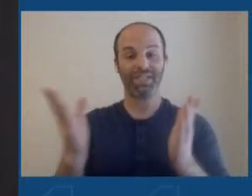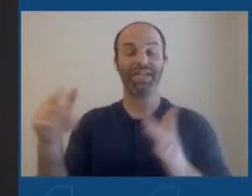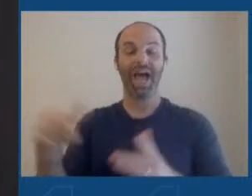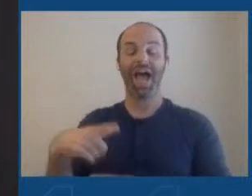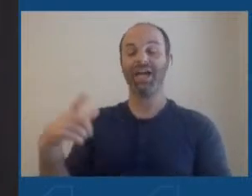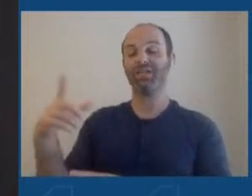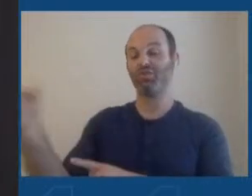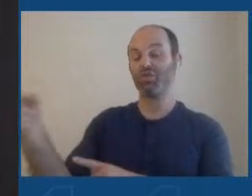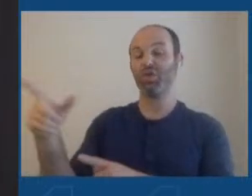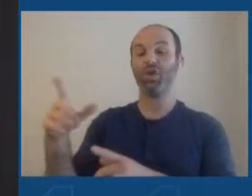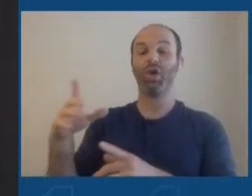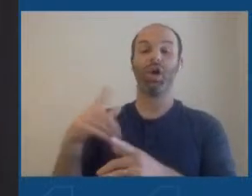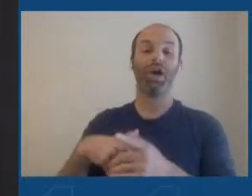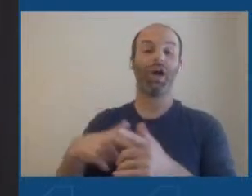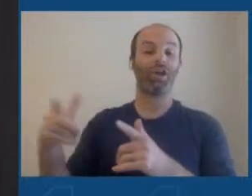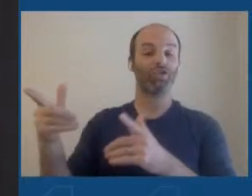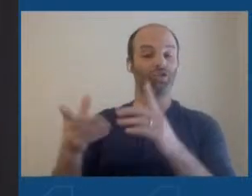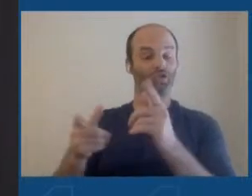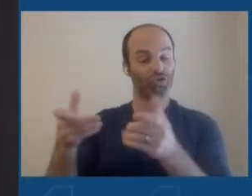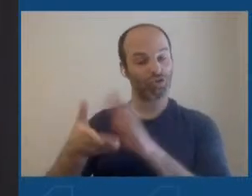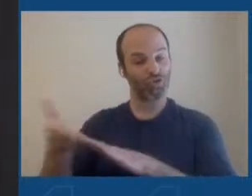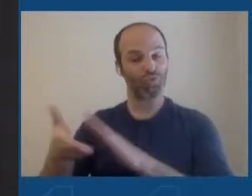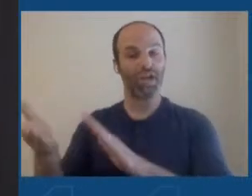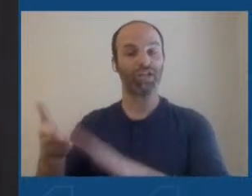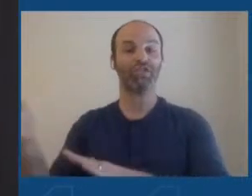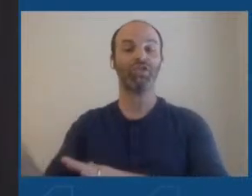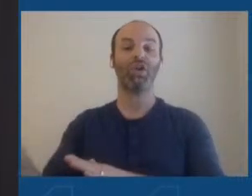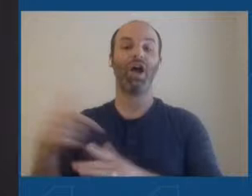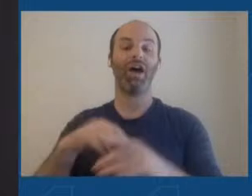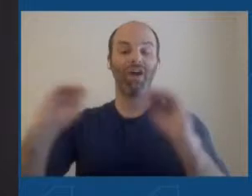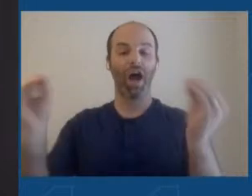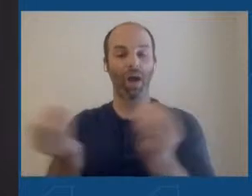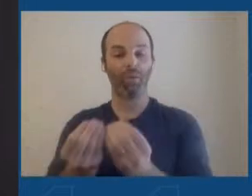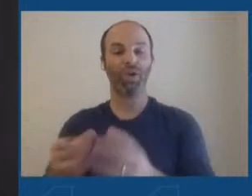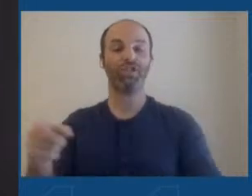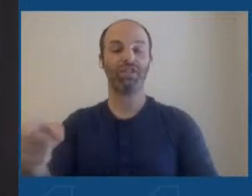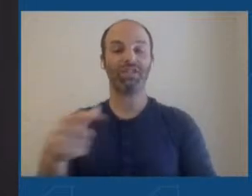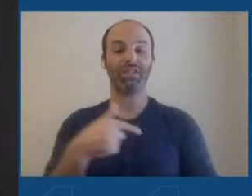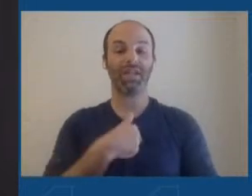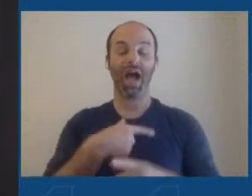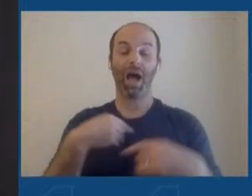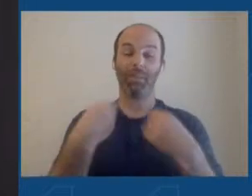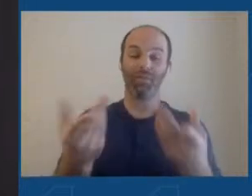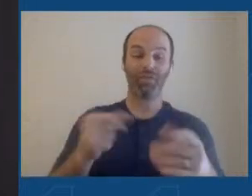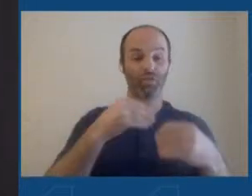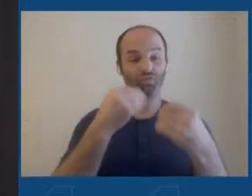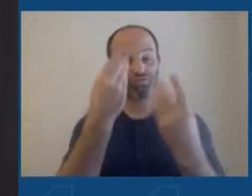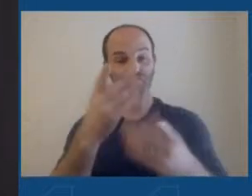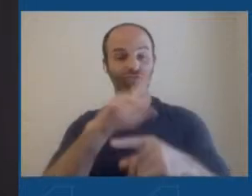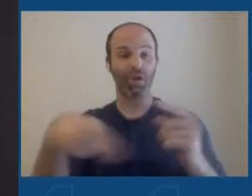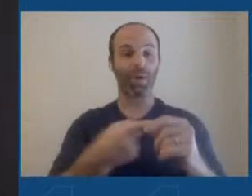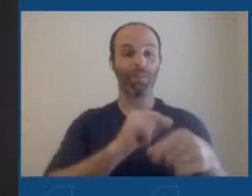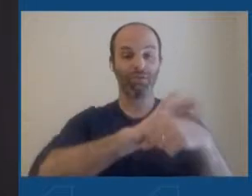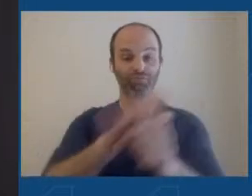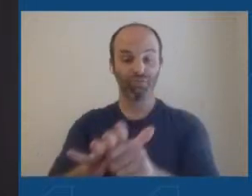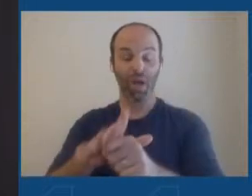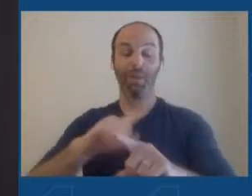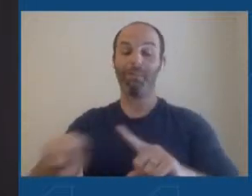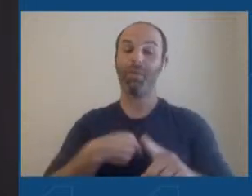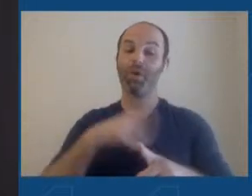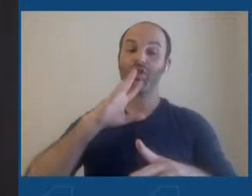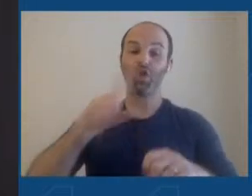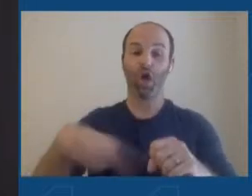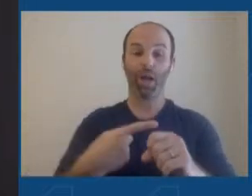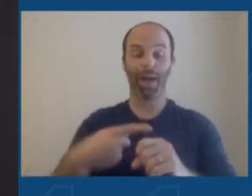here to give you an update on COVID. There's a lot of news to talk about, but also I first quickly want to touch on monkeypox.